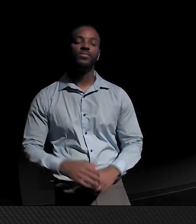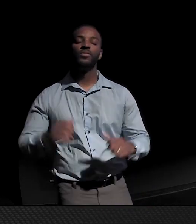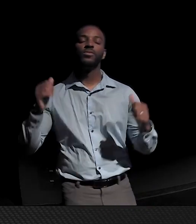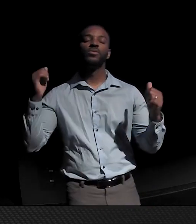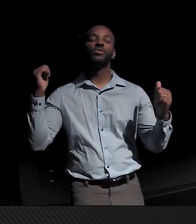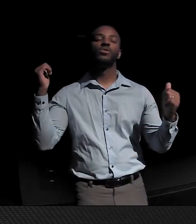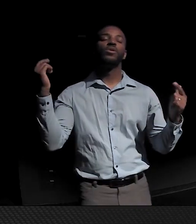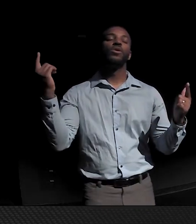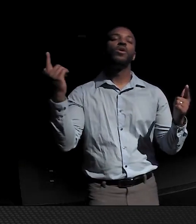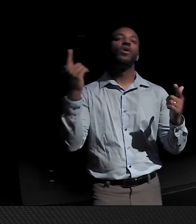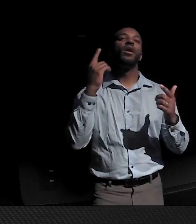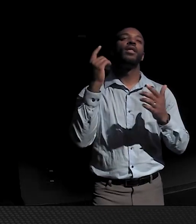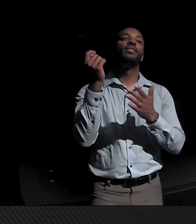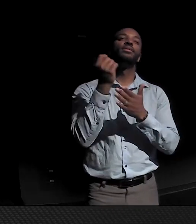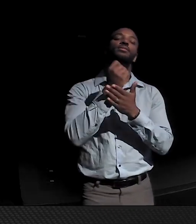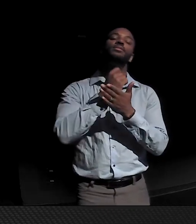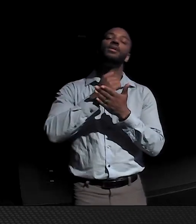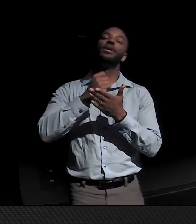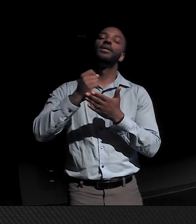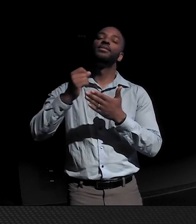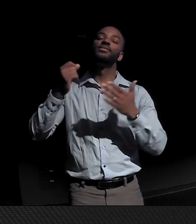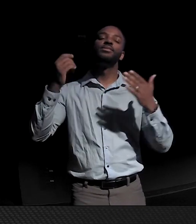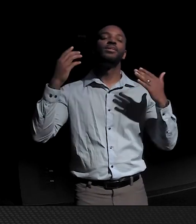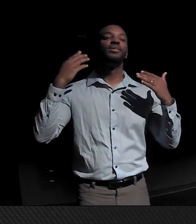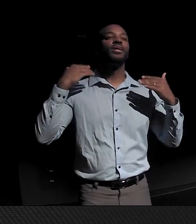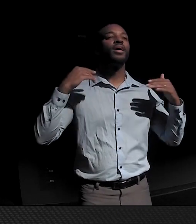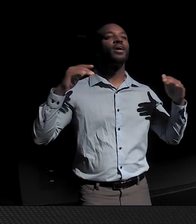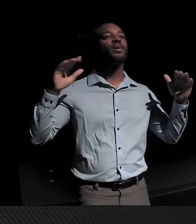All these saints and